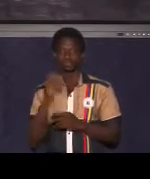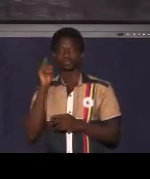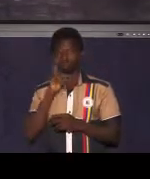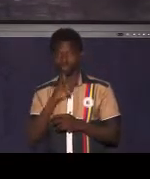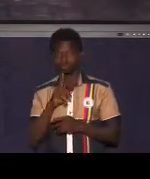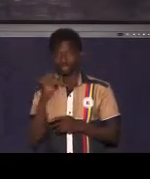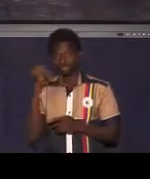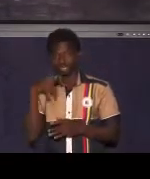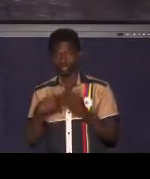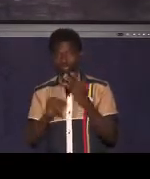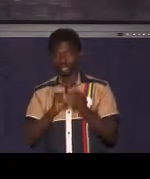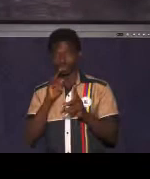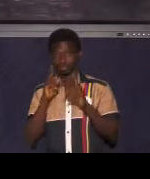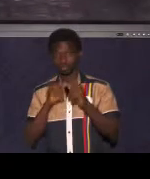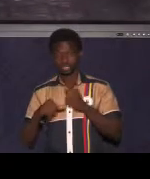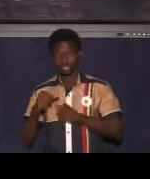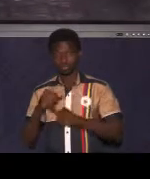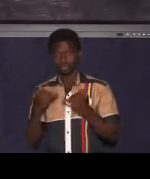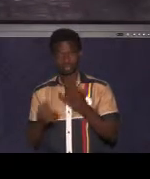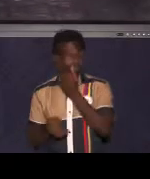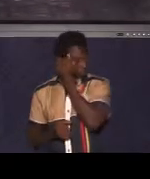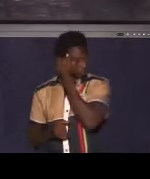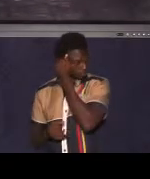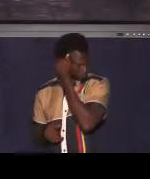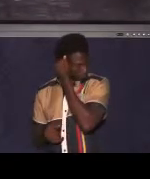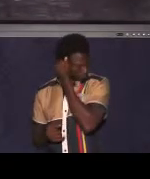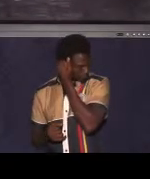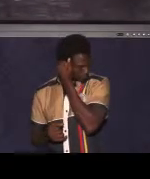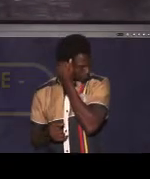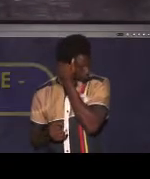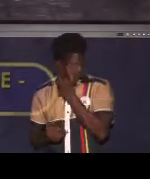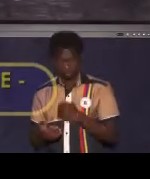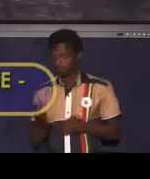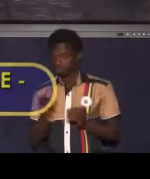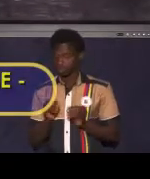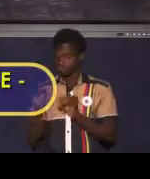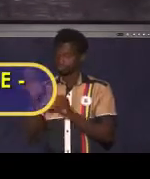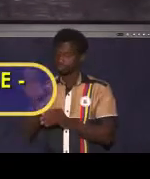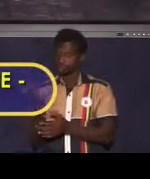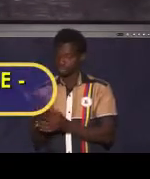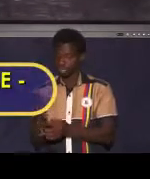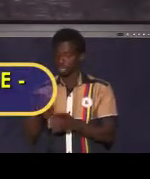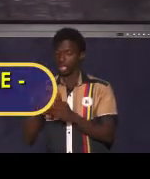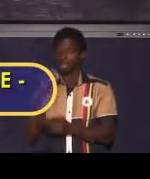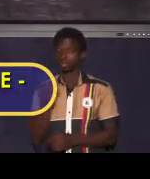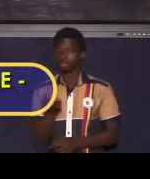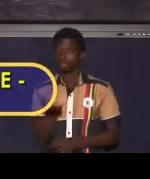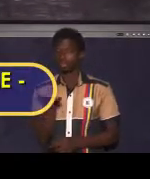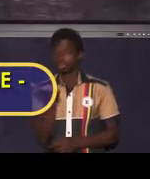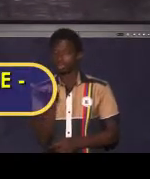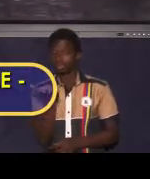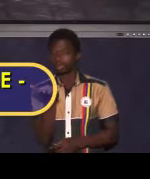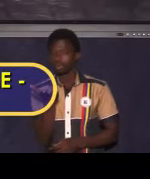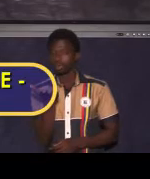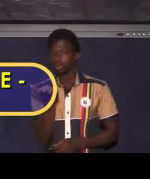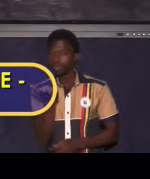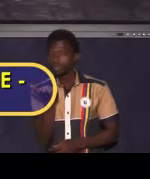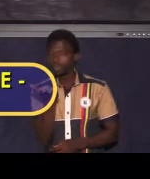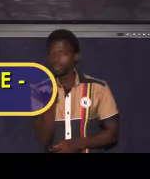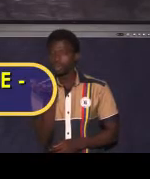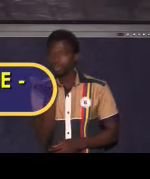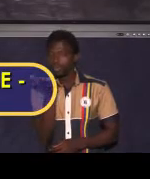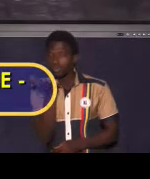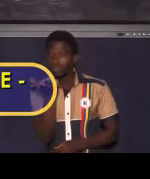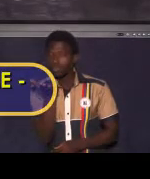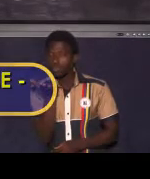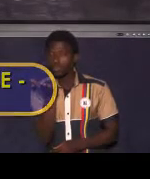you really understand what I'm talking about. Now, stretch your hand out, blow it. Let's do